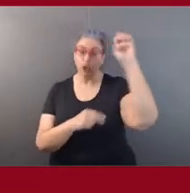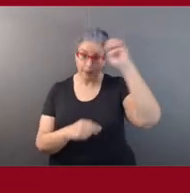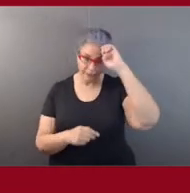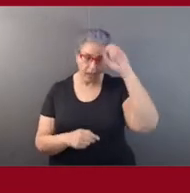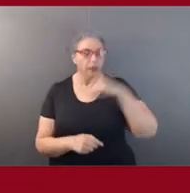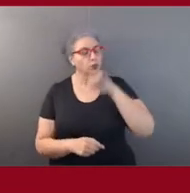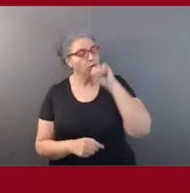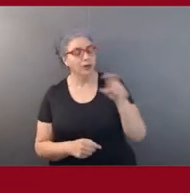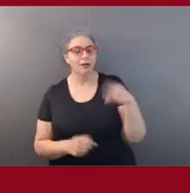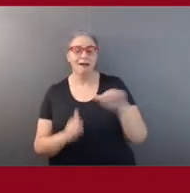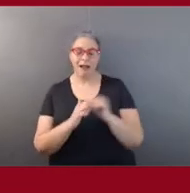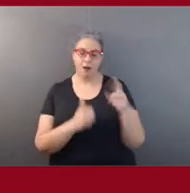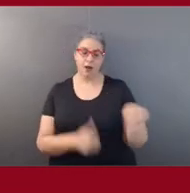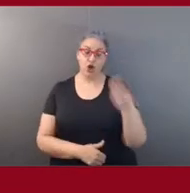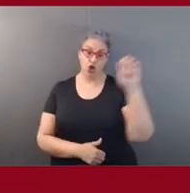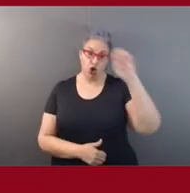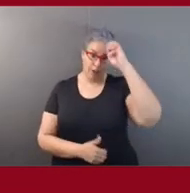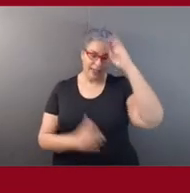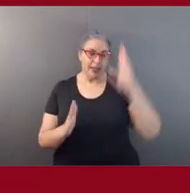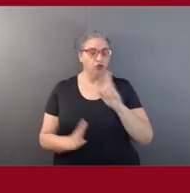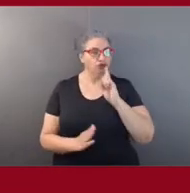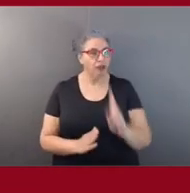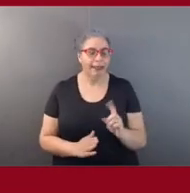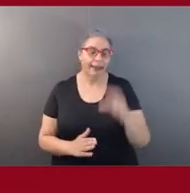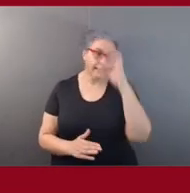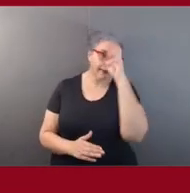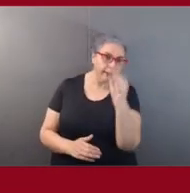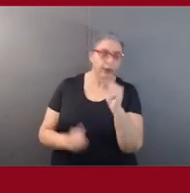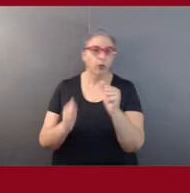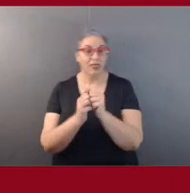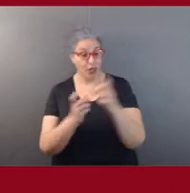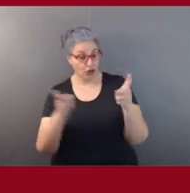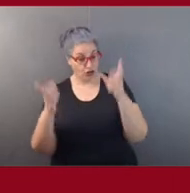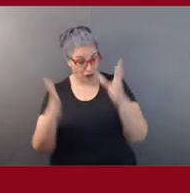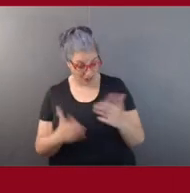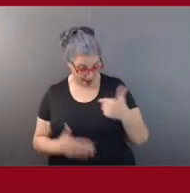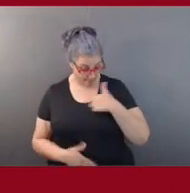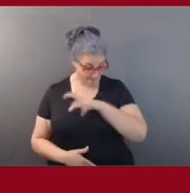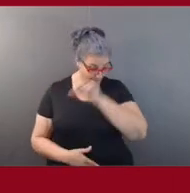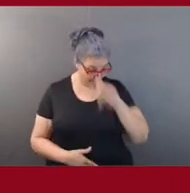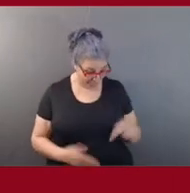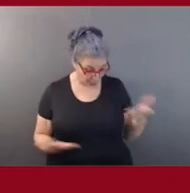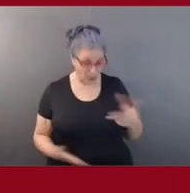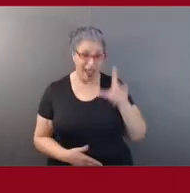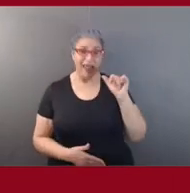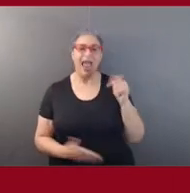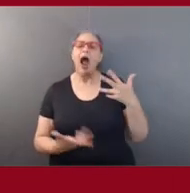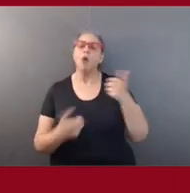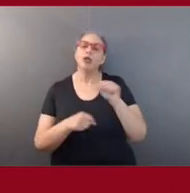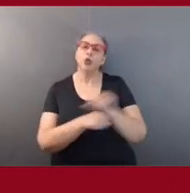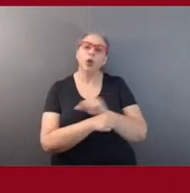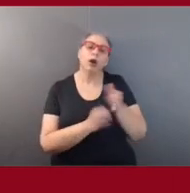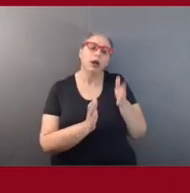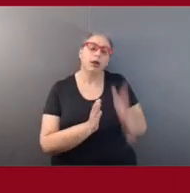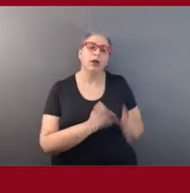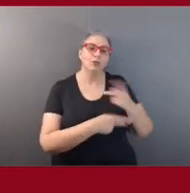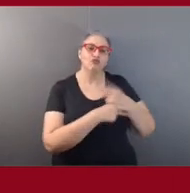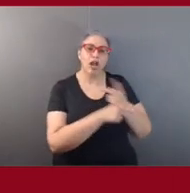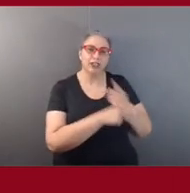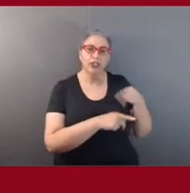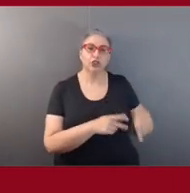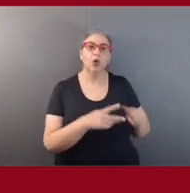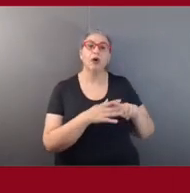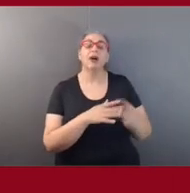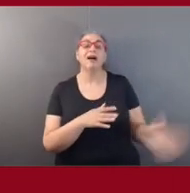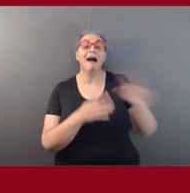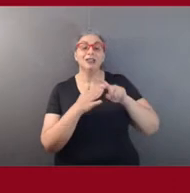really revere directors, and it's about the director. And when I came back to Los Angeles, I knew I wanted to be on the production side of things. So I started Catchlight